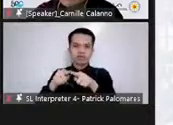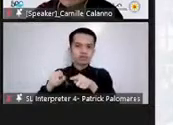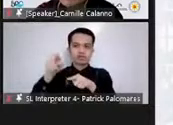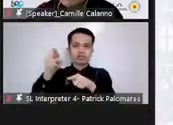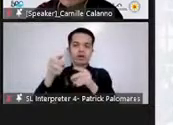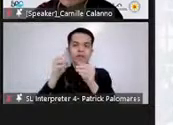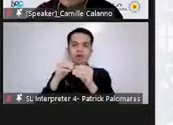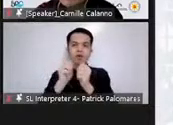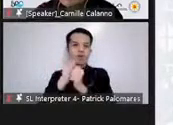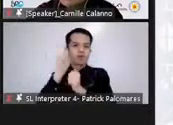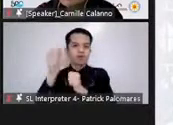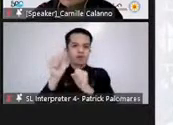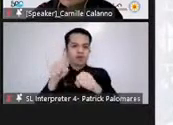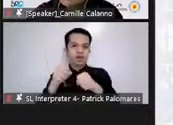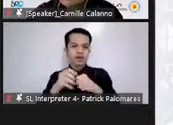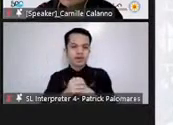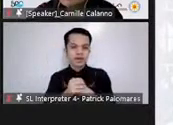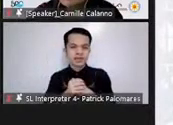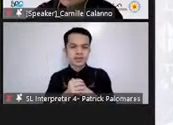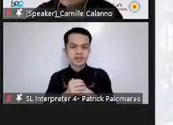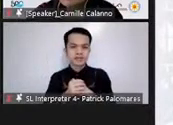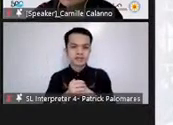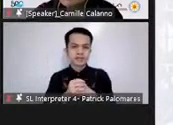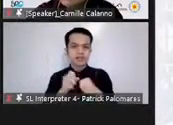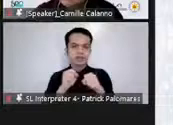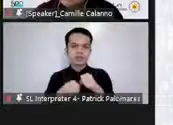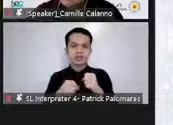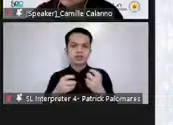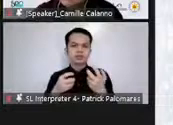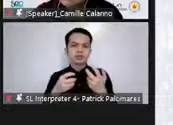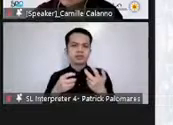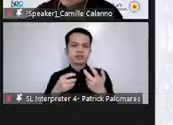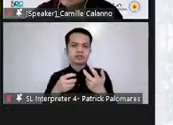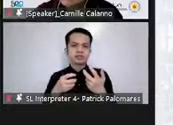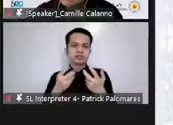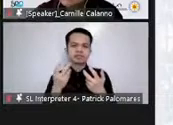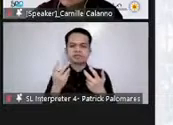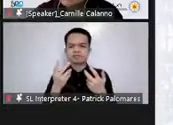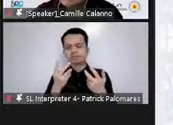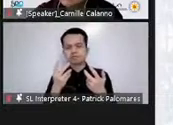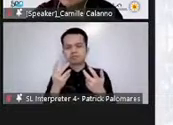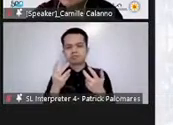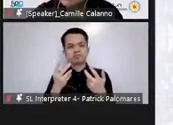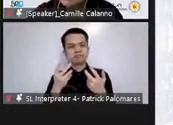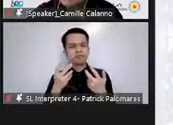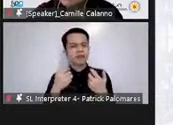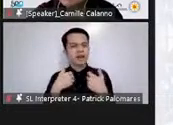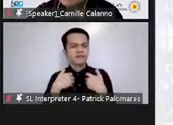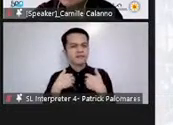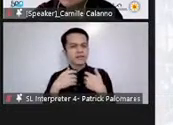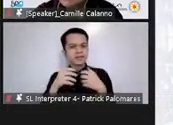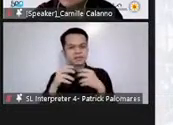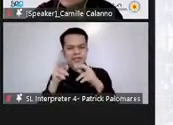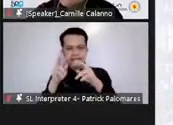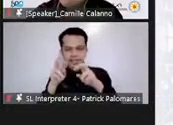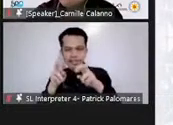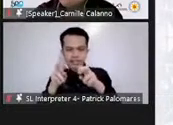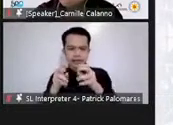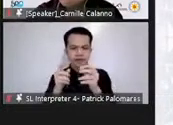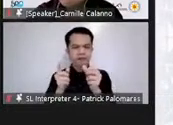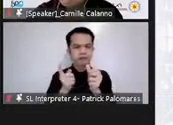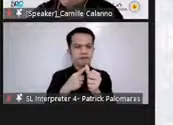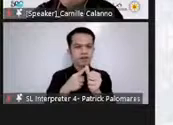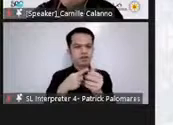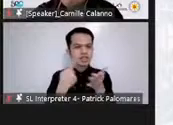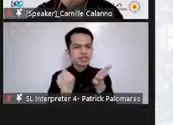voyaging. So there are, of course, we have to look for the evidence first